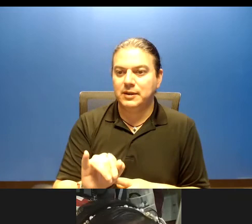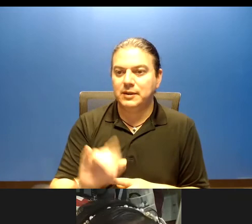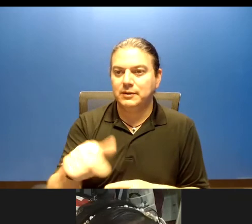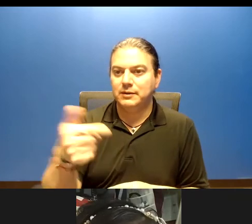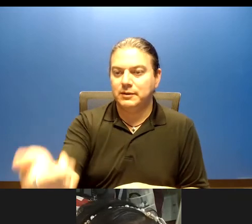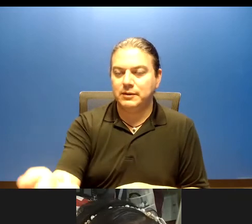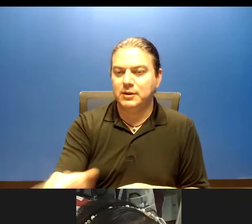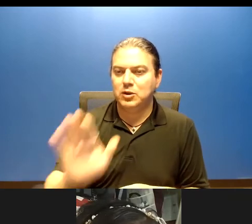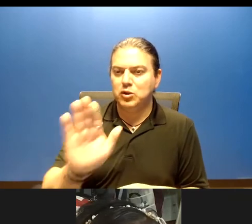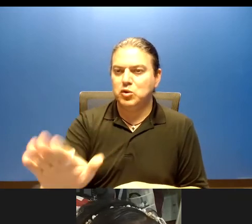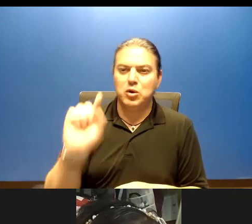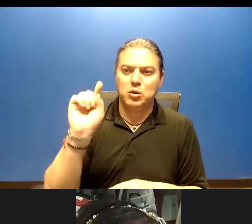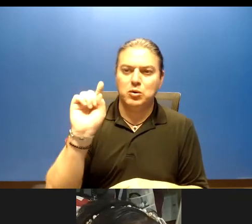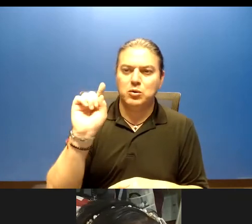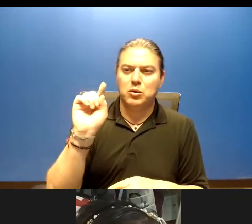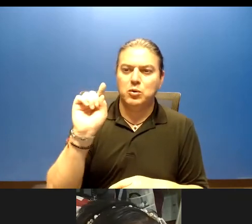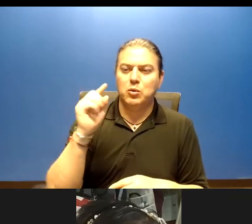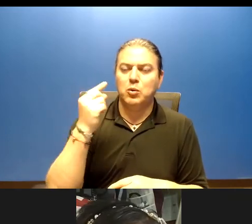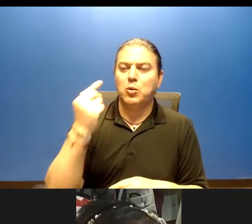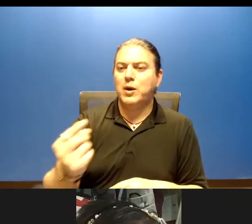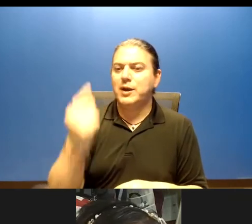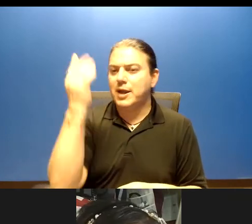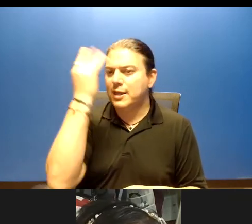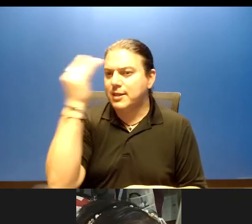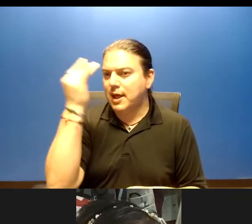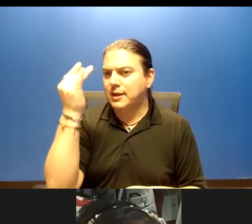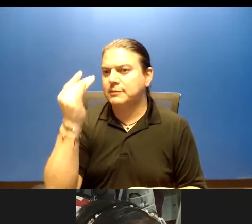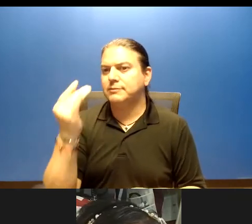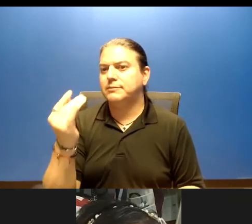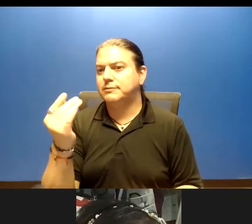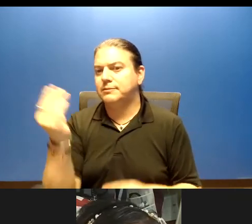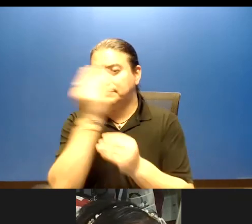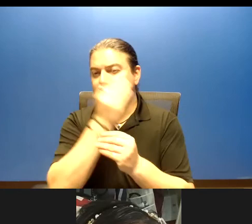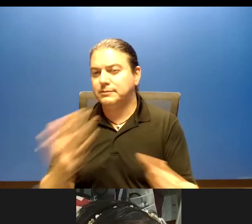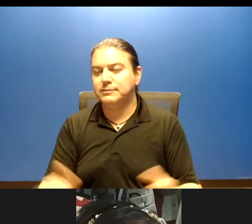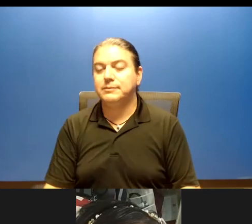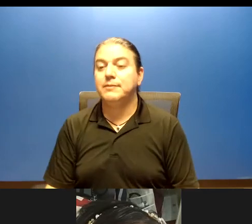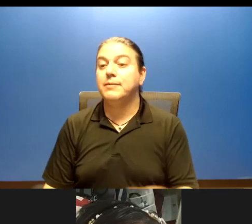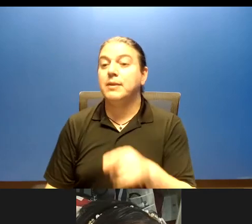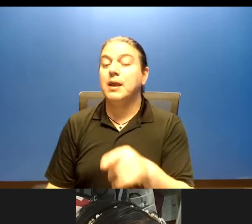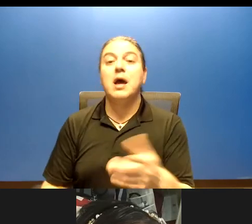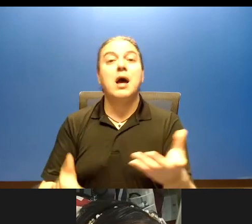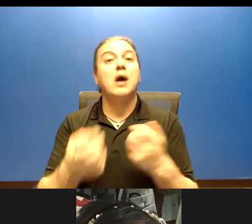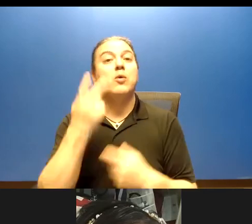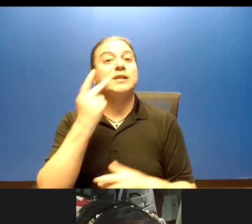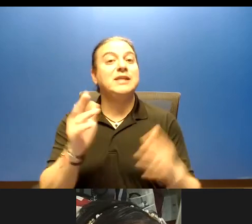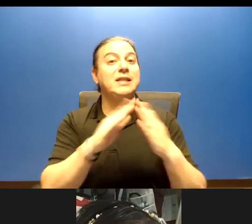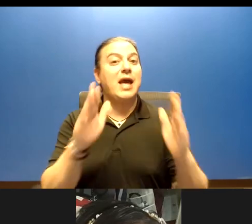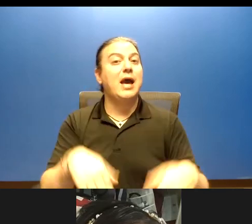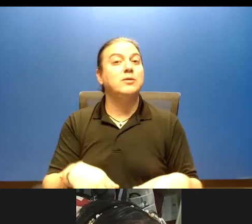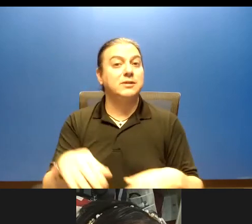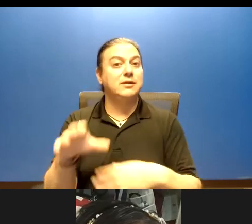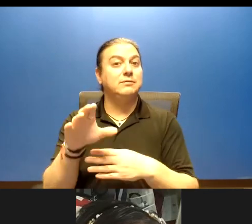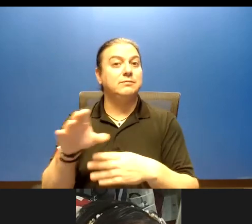your one thought that you would like to leave with our attendees? I think I'd like to see our housing industry better trained and